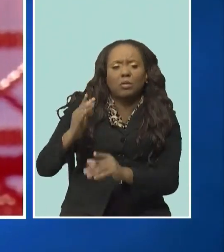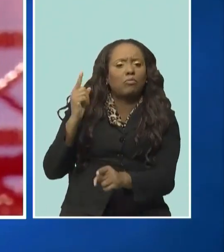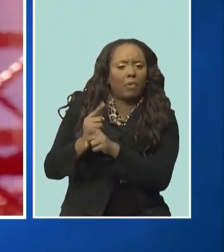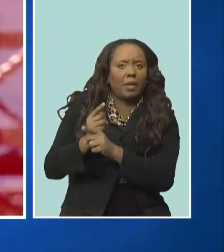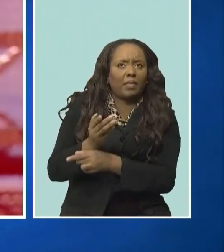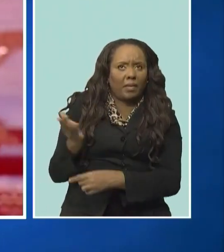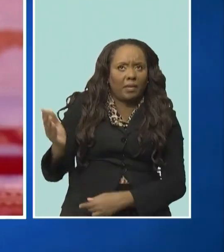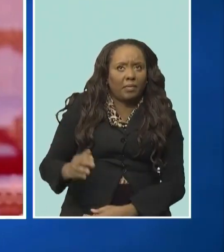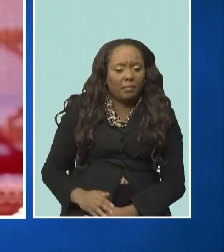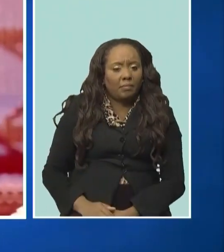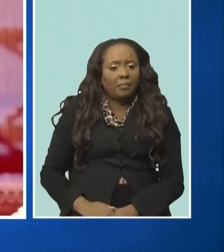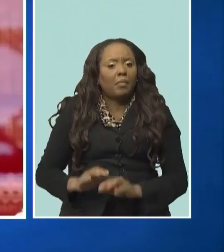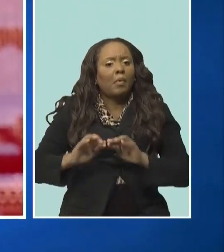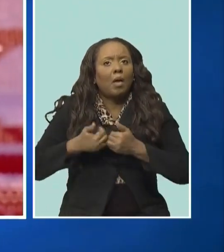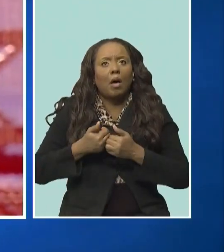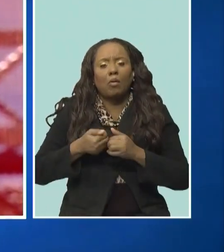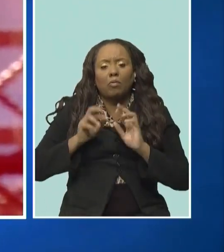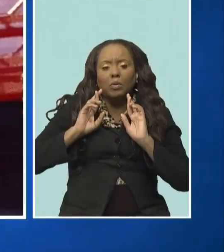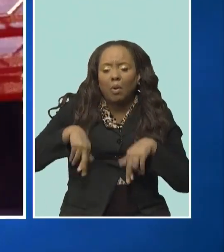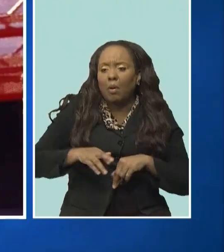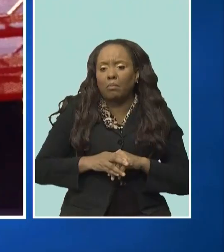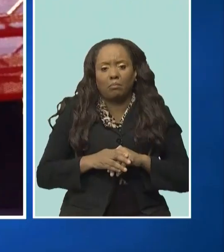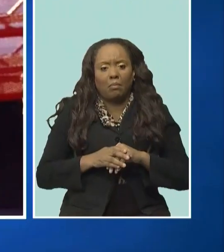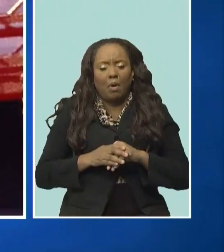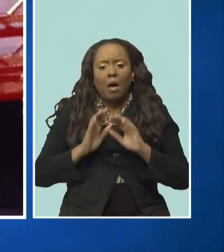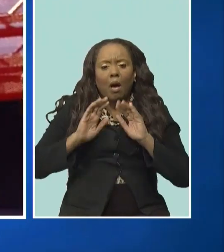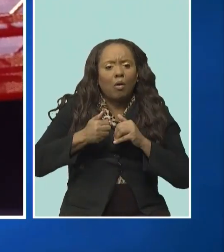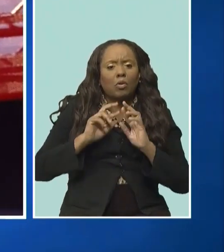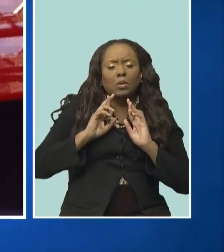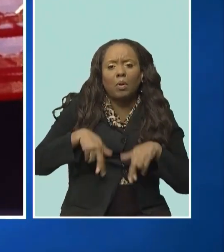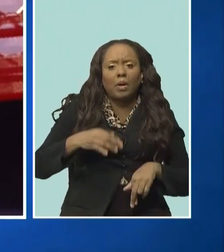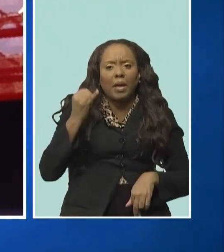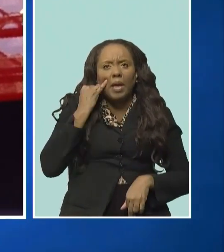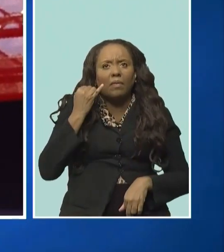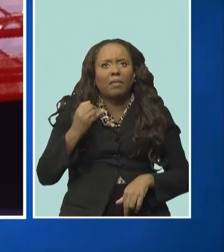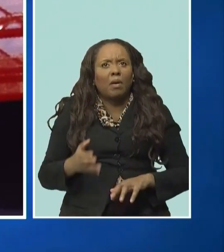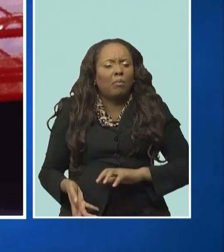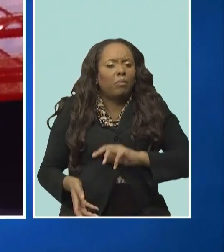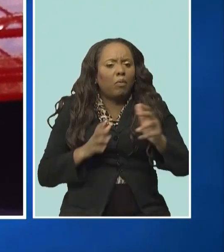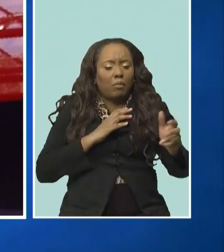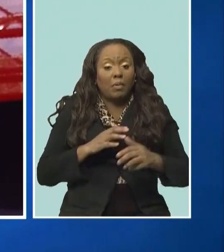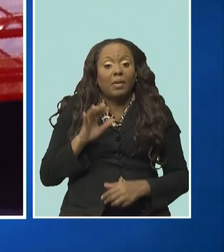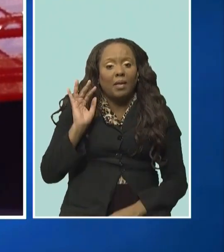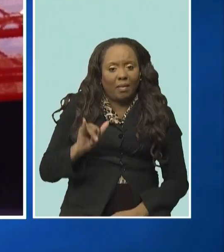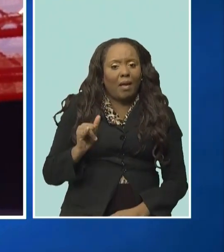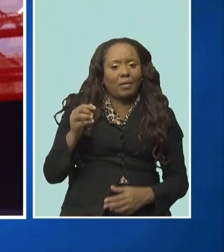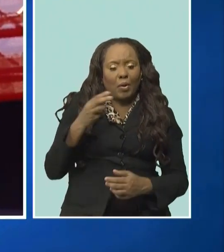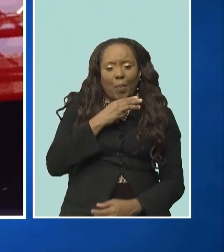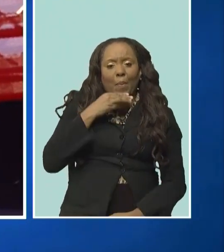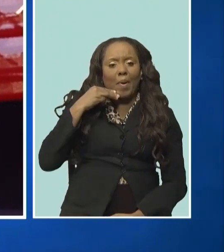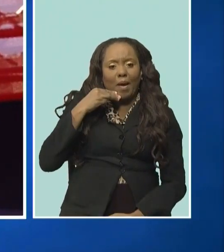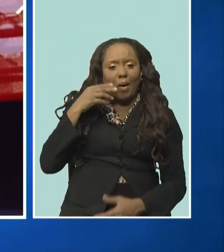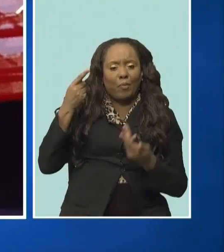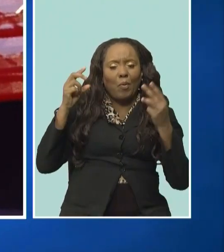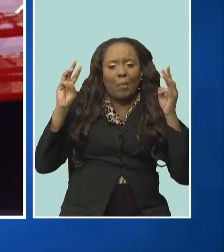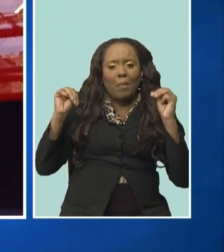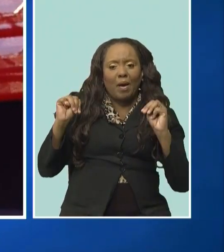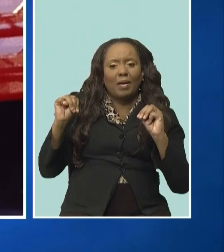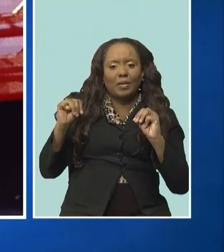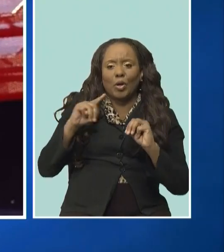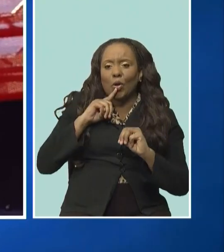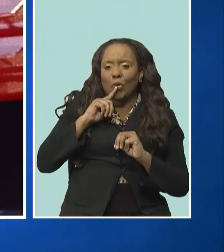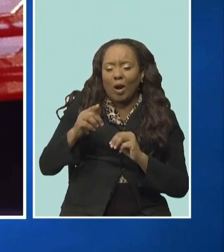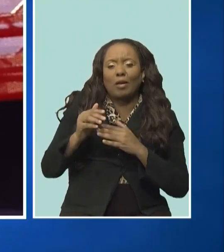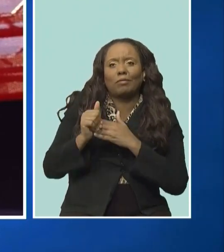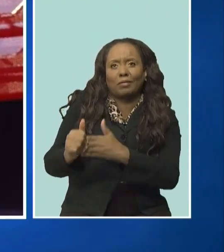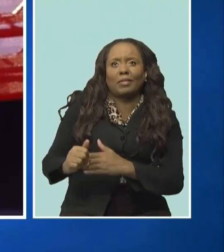to crisis, preparedness, response, recovery. That's what Mia has been championing. That is why today I'm very proud to announce a new